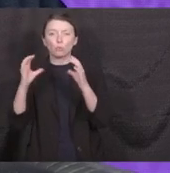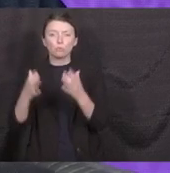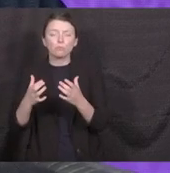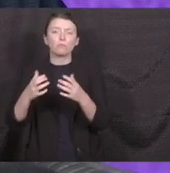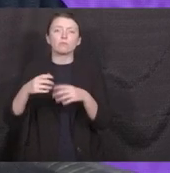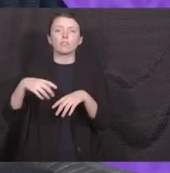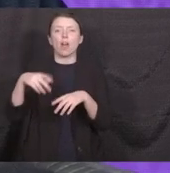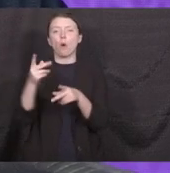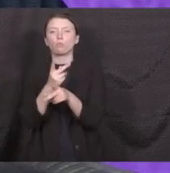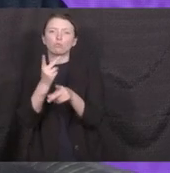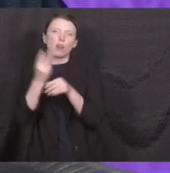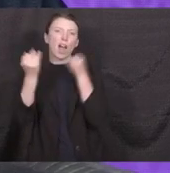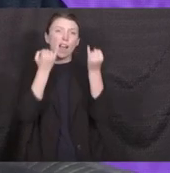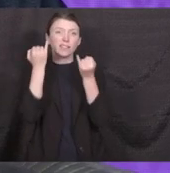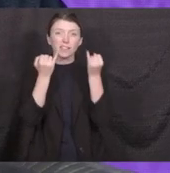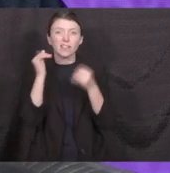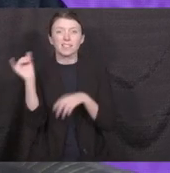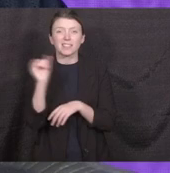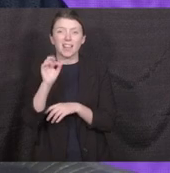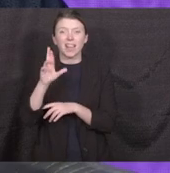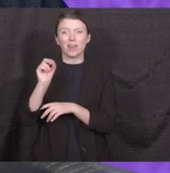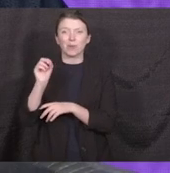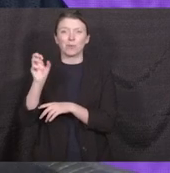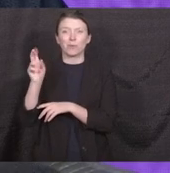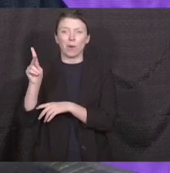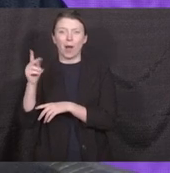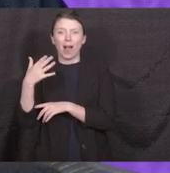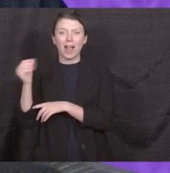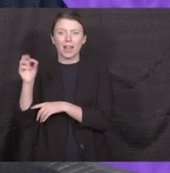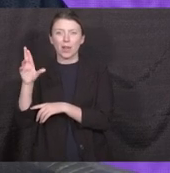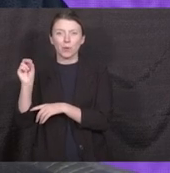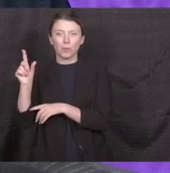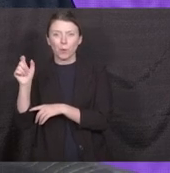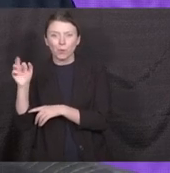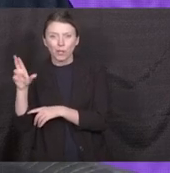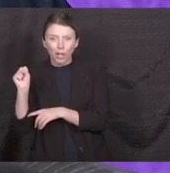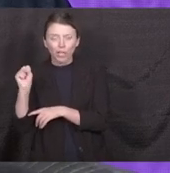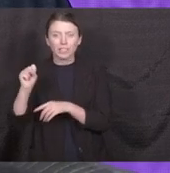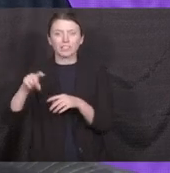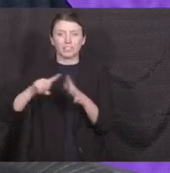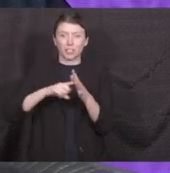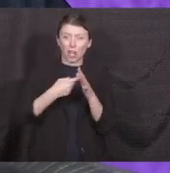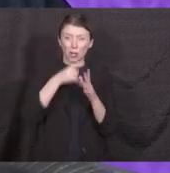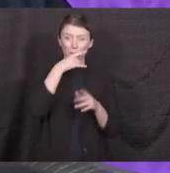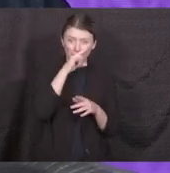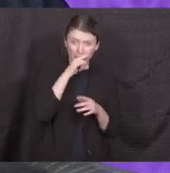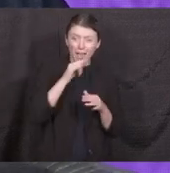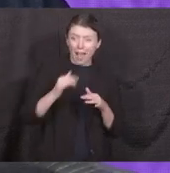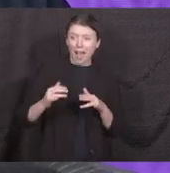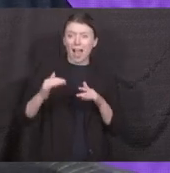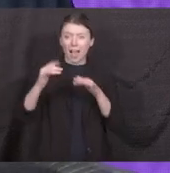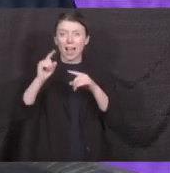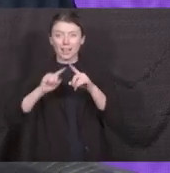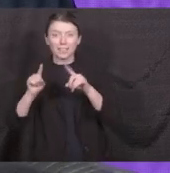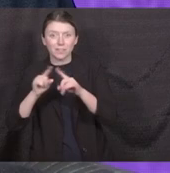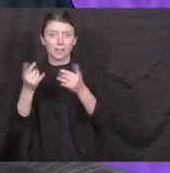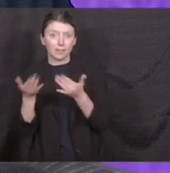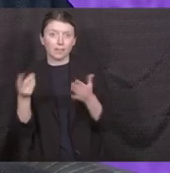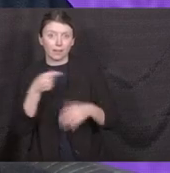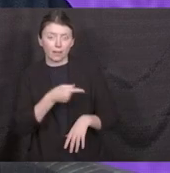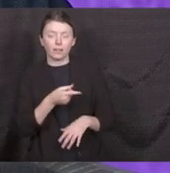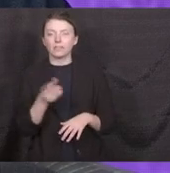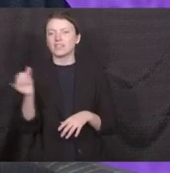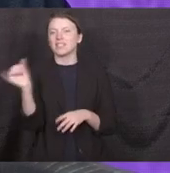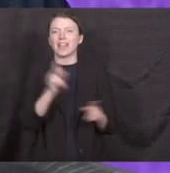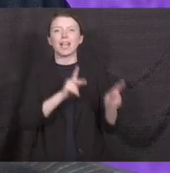It's like, imagine rock and rollers that were kids, started out, and all of a sudden they're doing all kinds of things. I think the same thing could happen now. I mean,